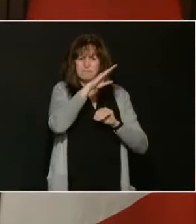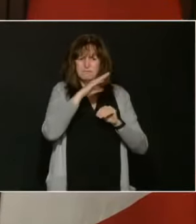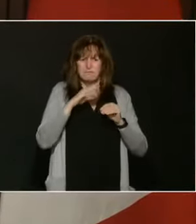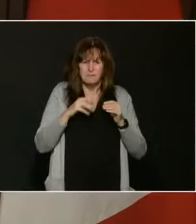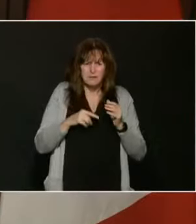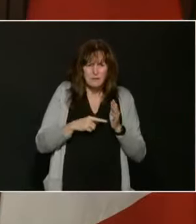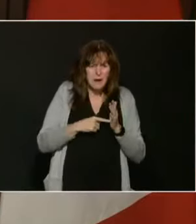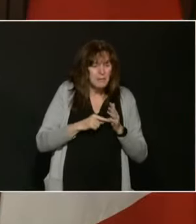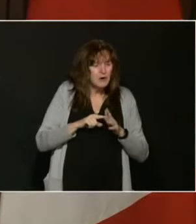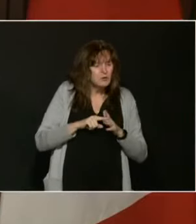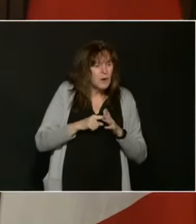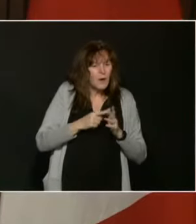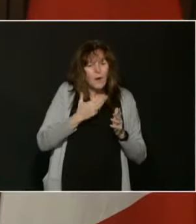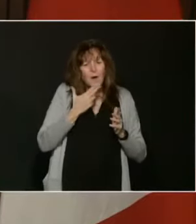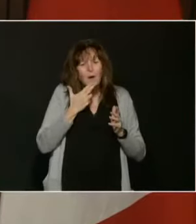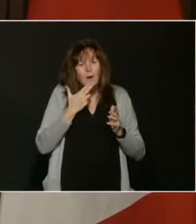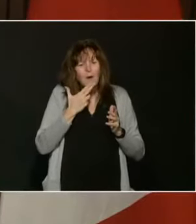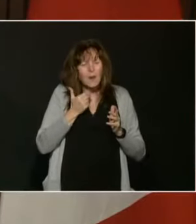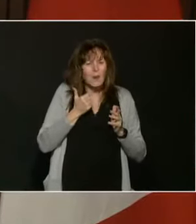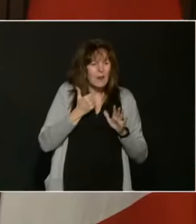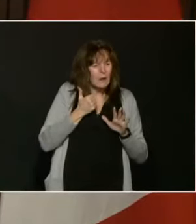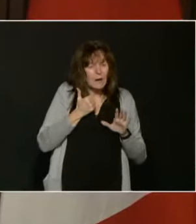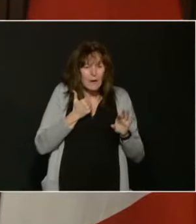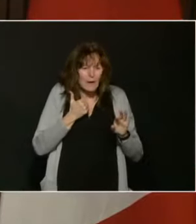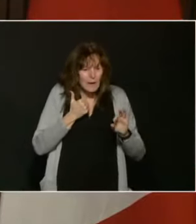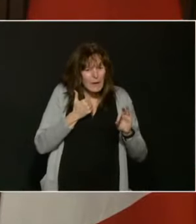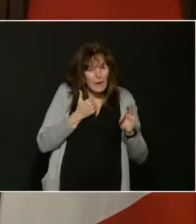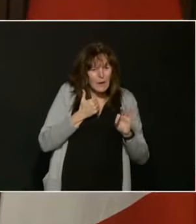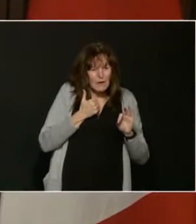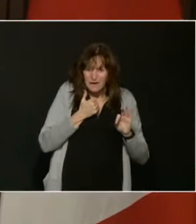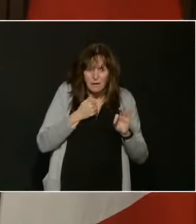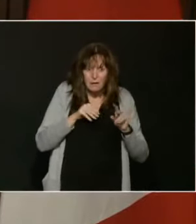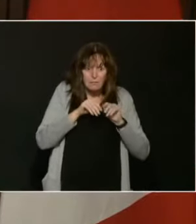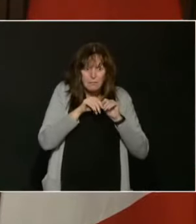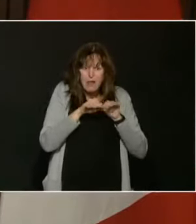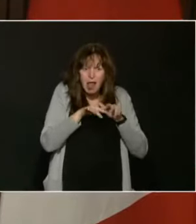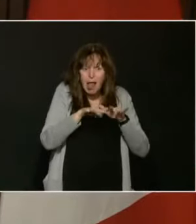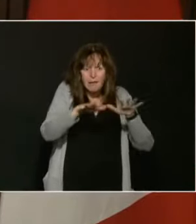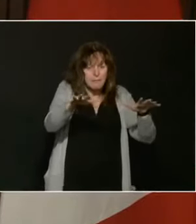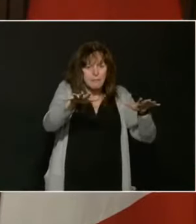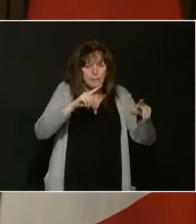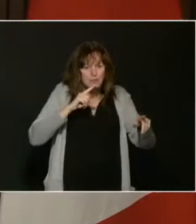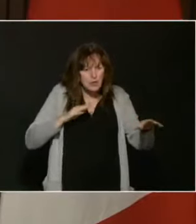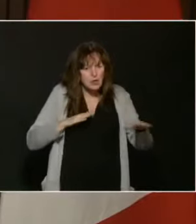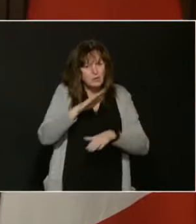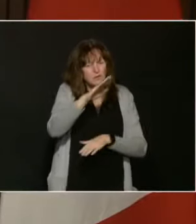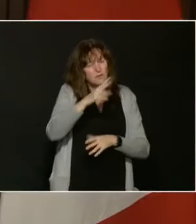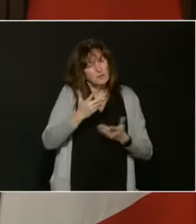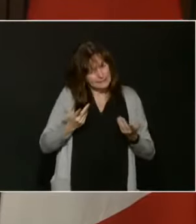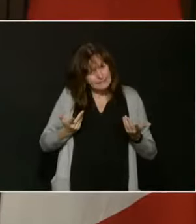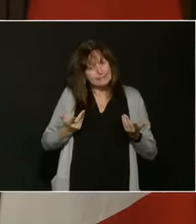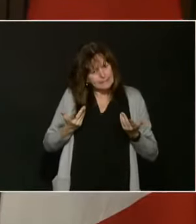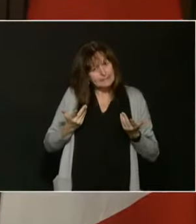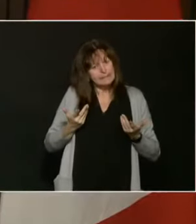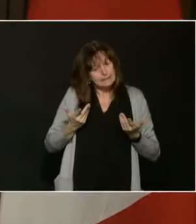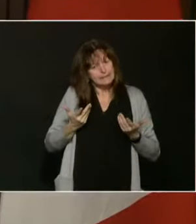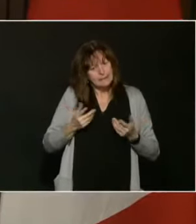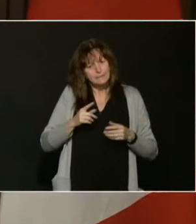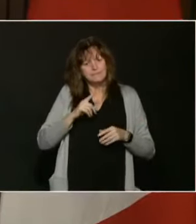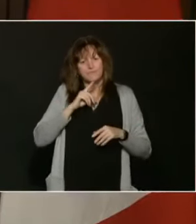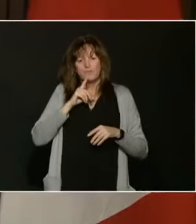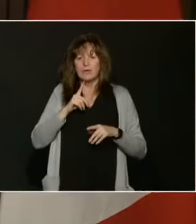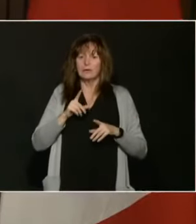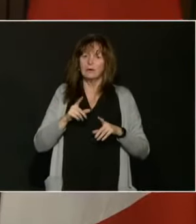represent huge numbers yet, but this growth isn't random. It's a function of how loosening public health measures,